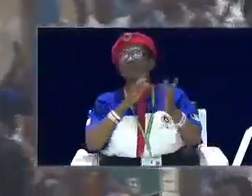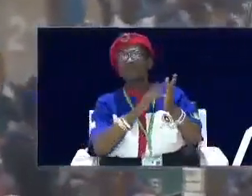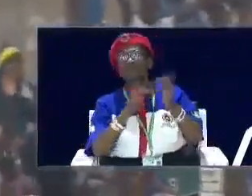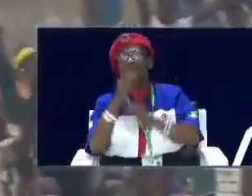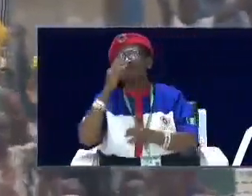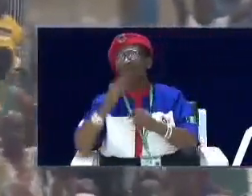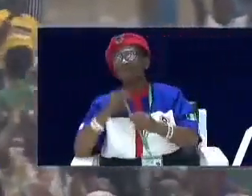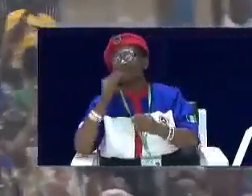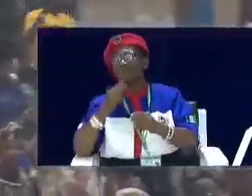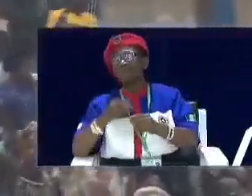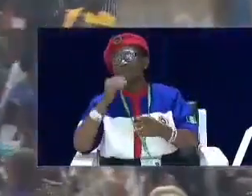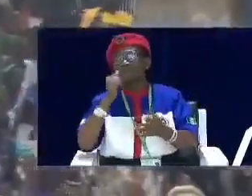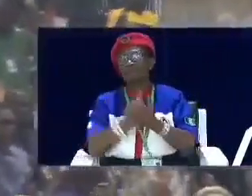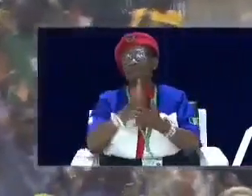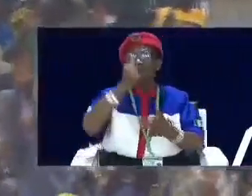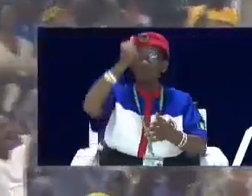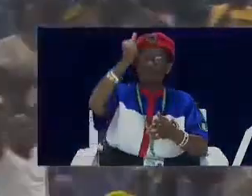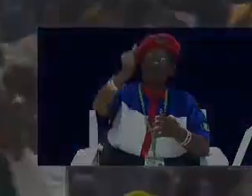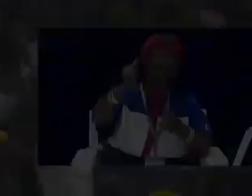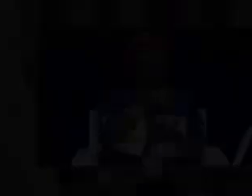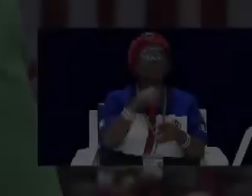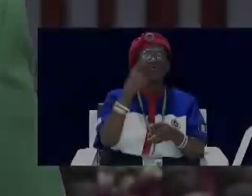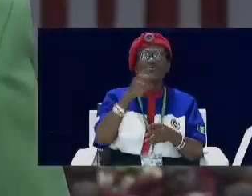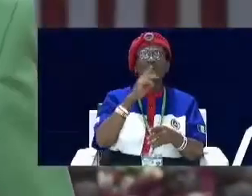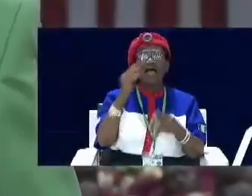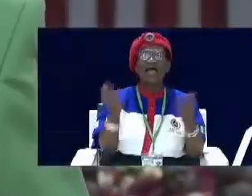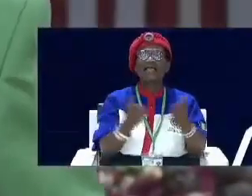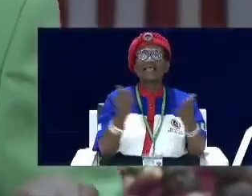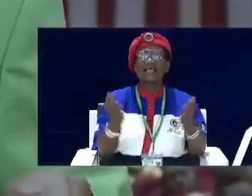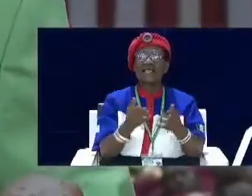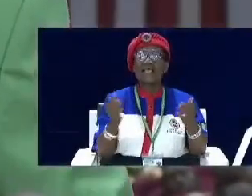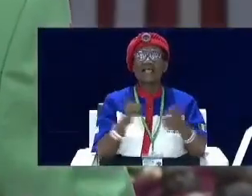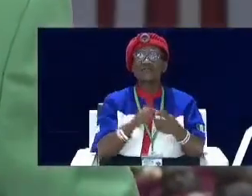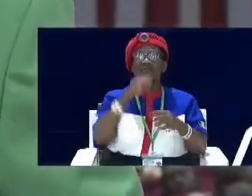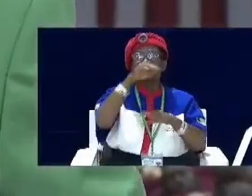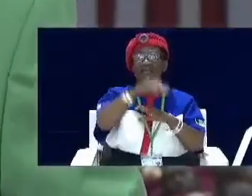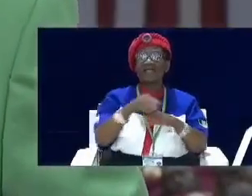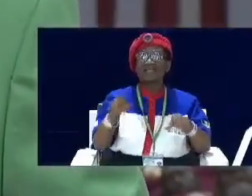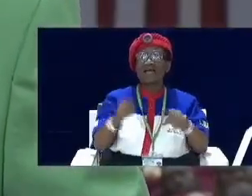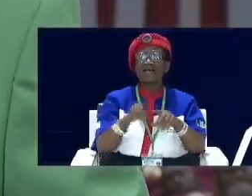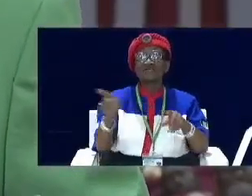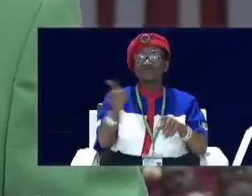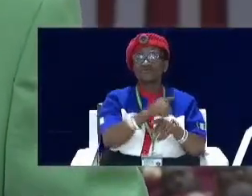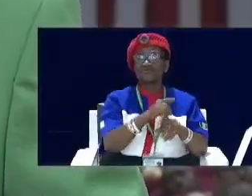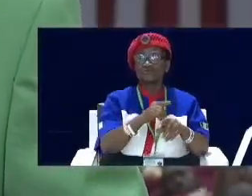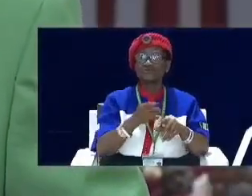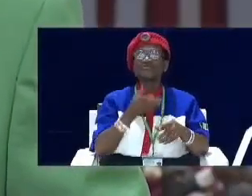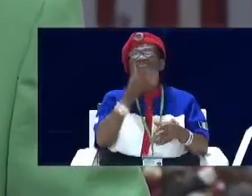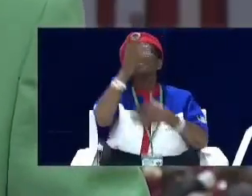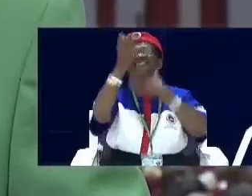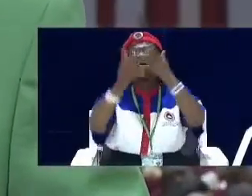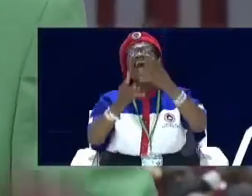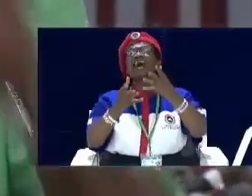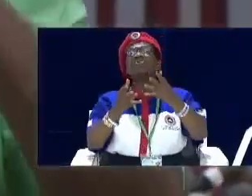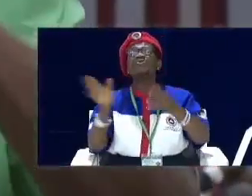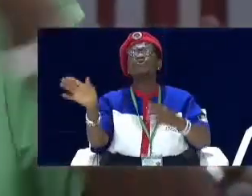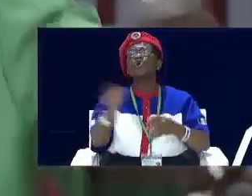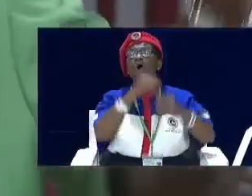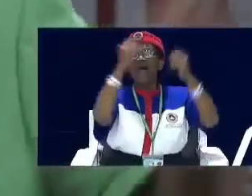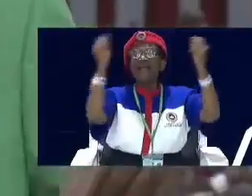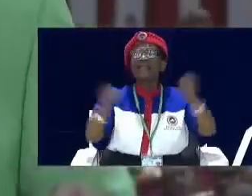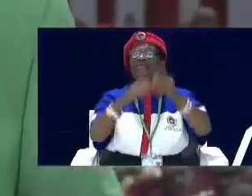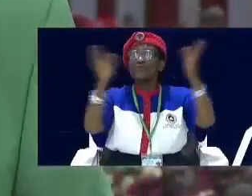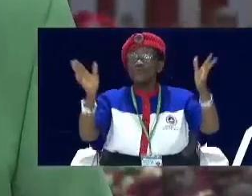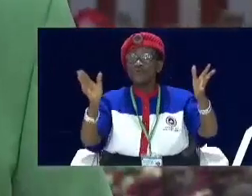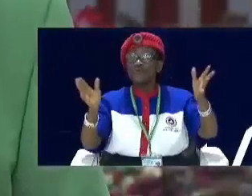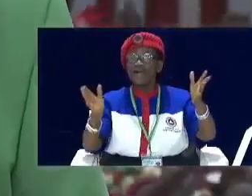Yo dara fun yin. To shout your next hallelujah. Bo ba se ma ki hallelujah re to kan. Every yoke